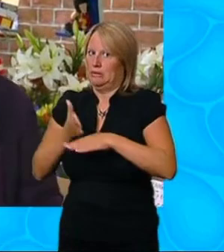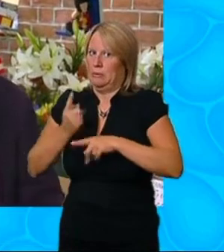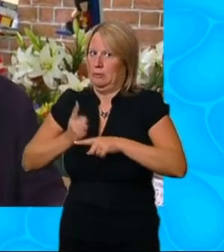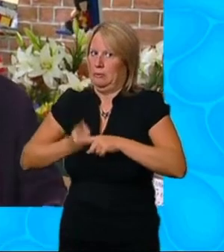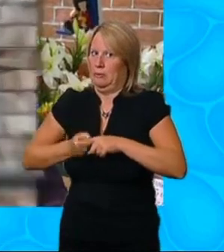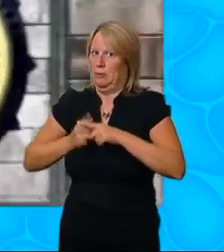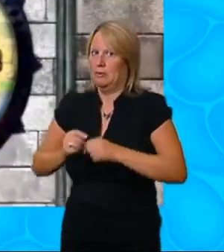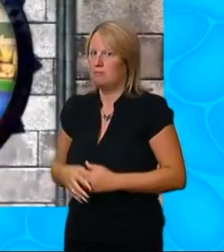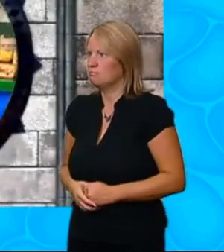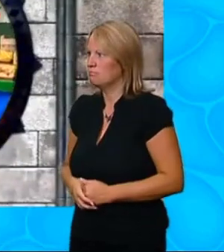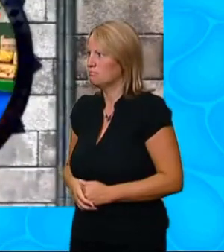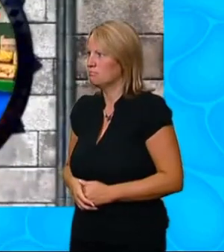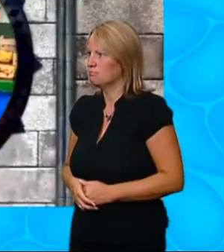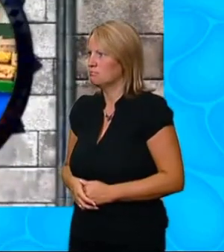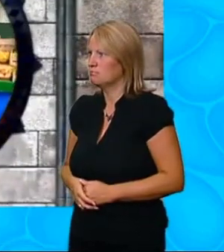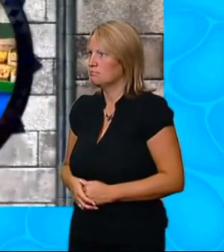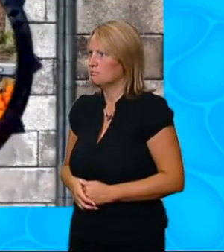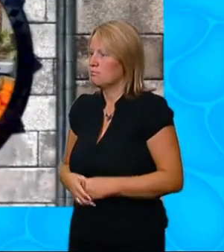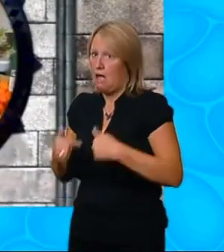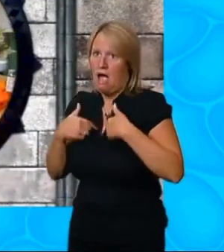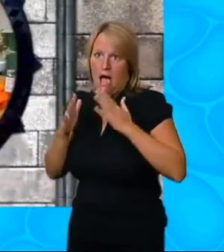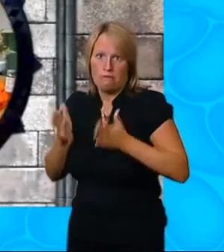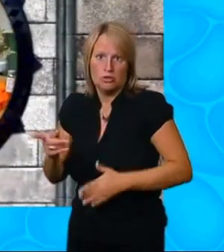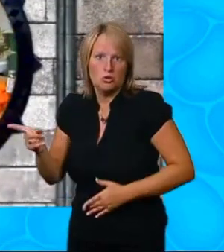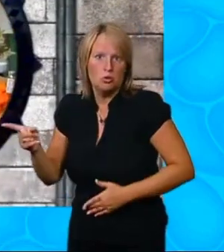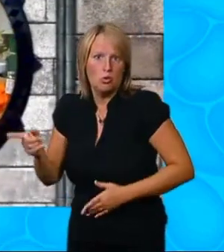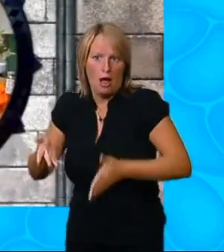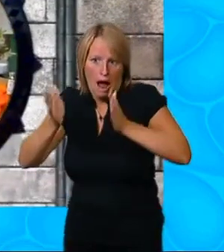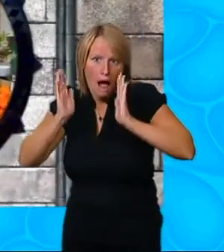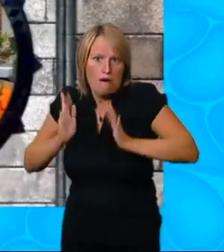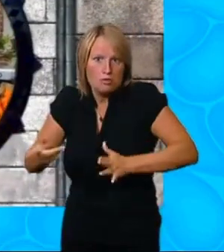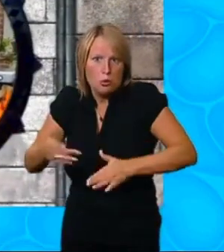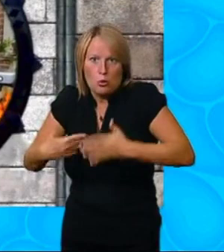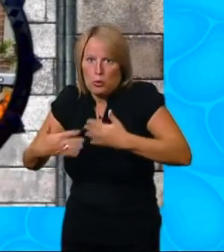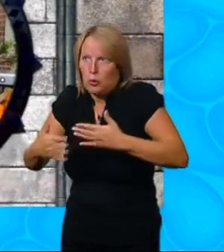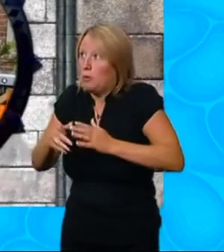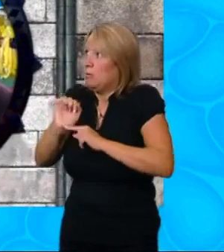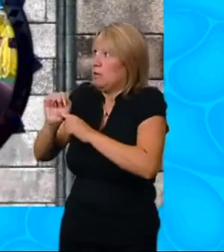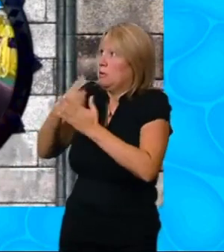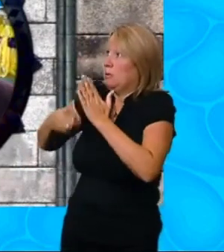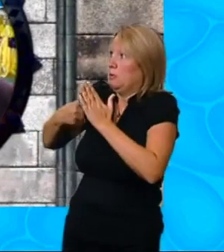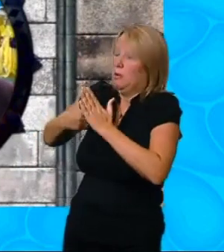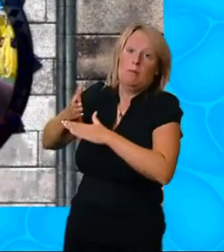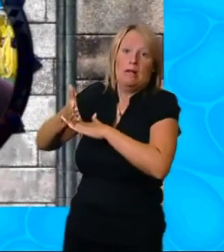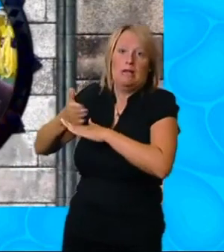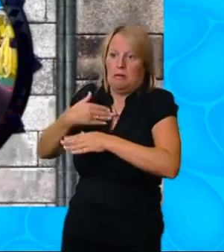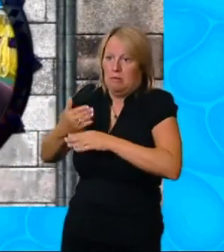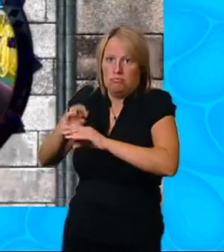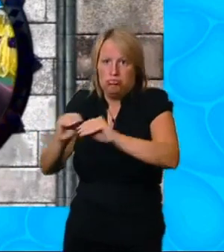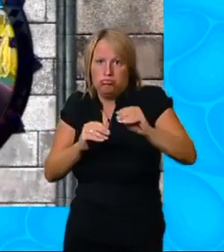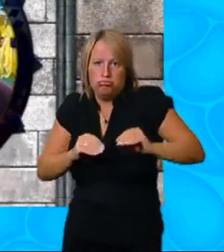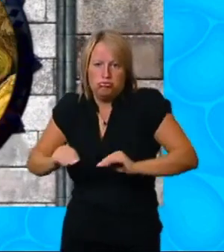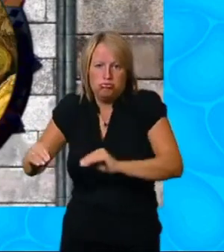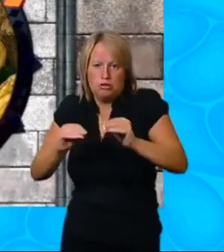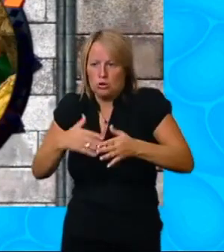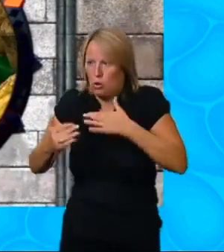time. I've got to do it. I've got to do it. I've got to beat the clock before the chime. I've got to sort it. I've got to sort